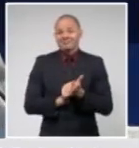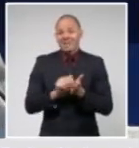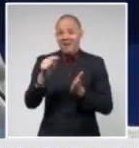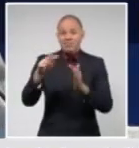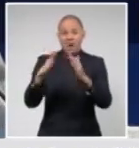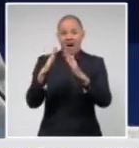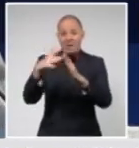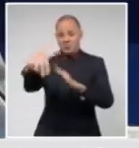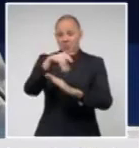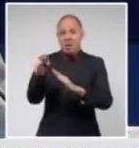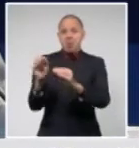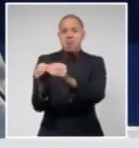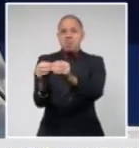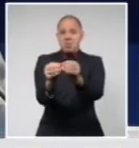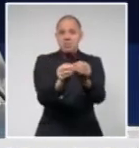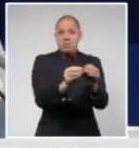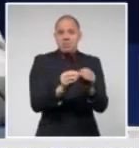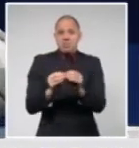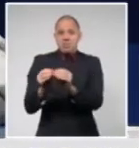date,